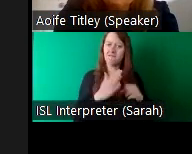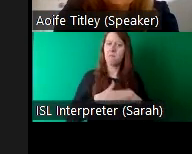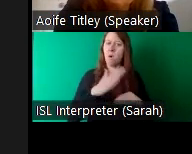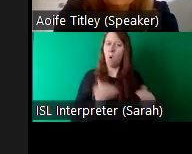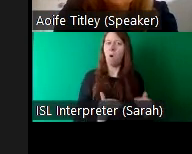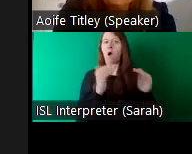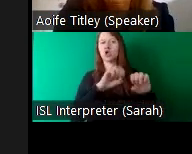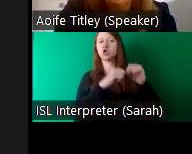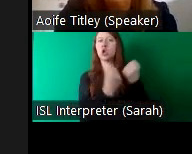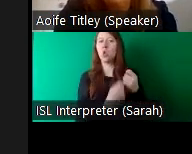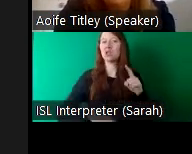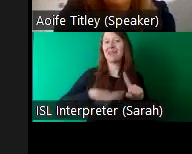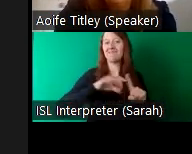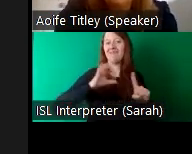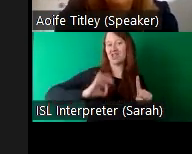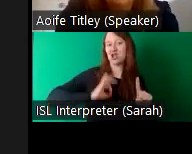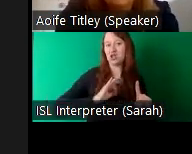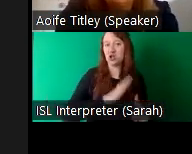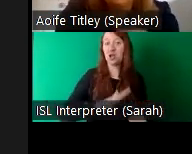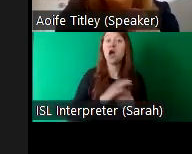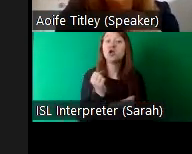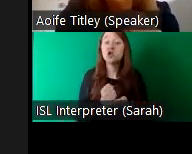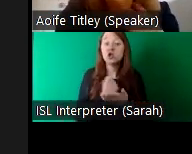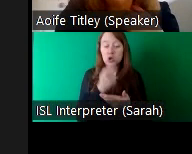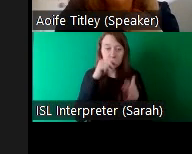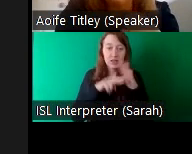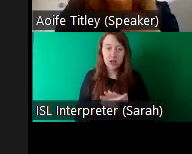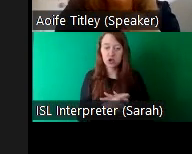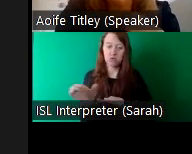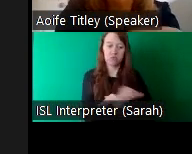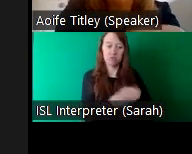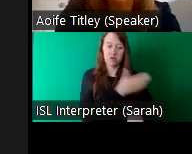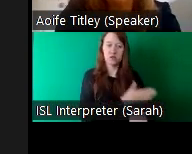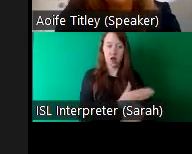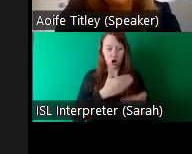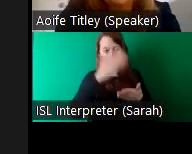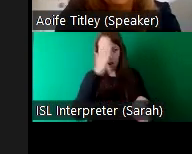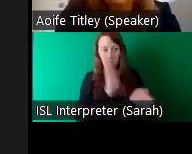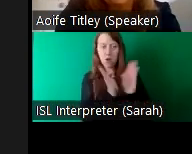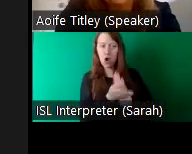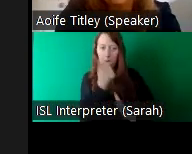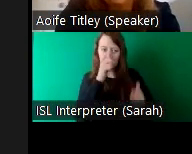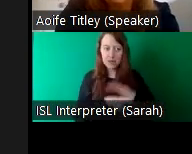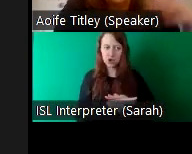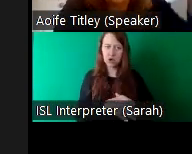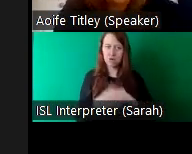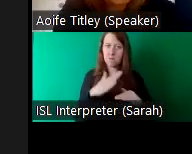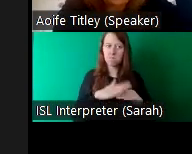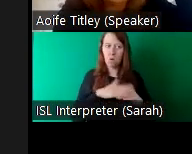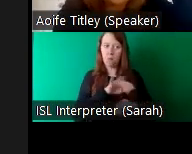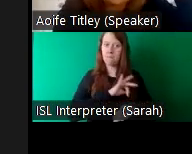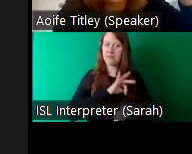So, student teachers entering into initial teacher education programs in university tend to be much more socially advantaged than students entering into